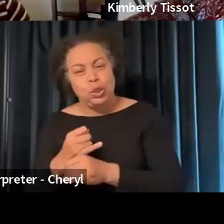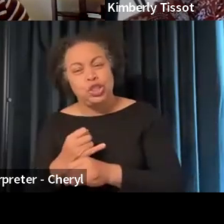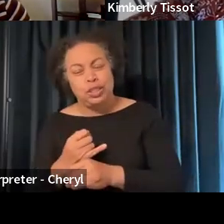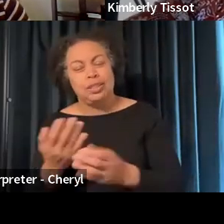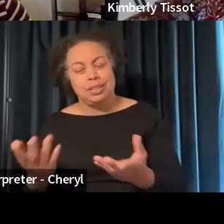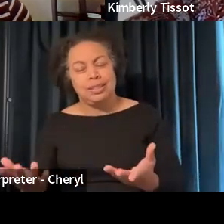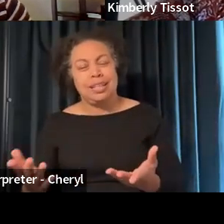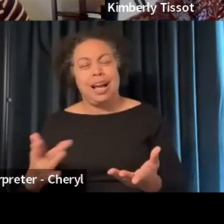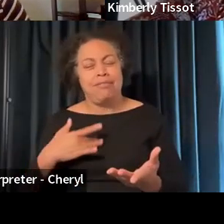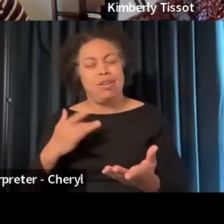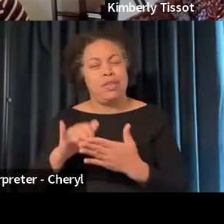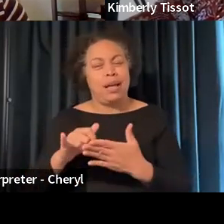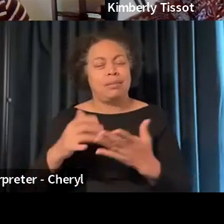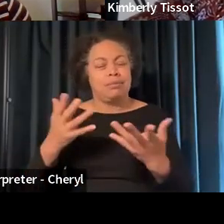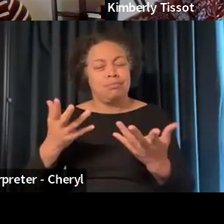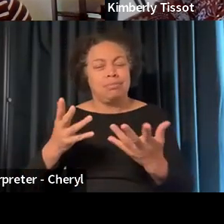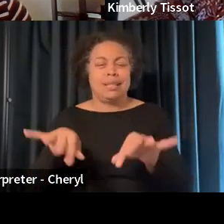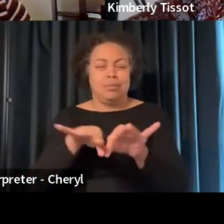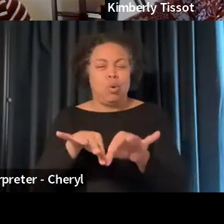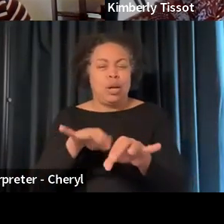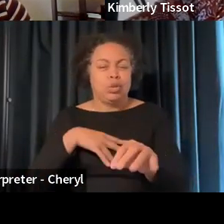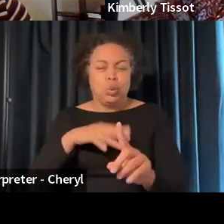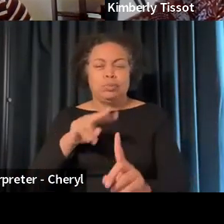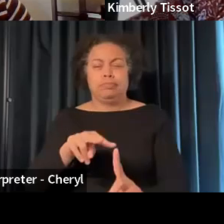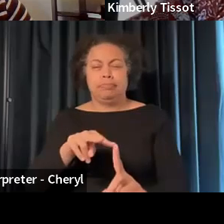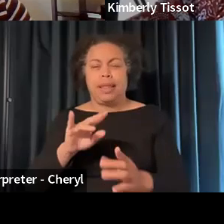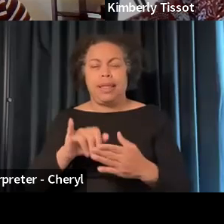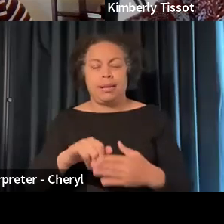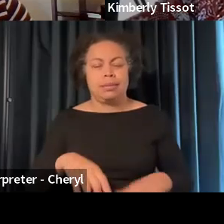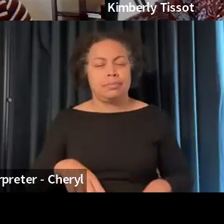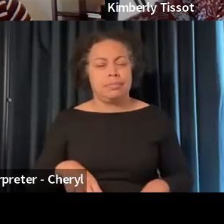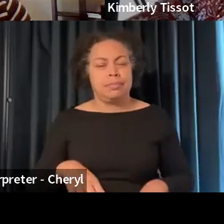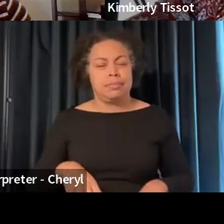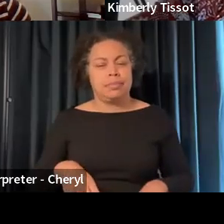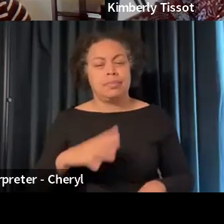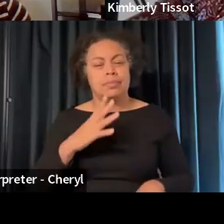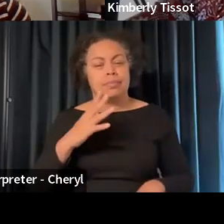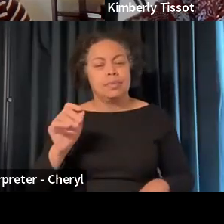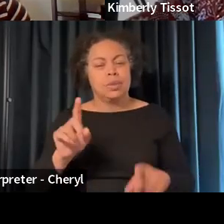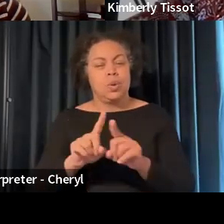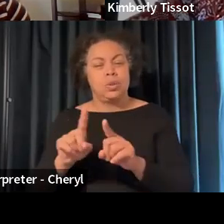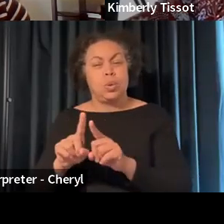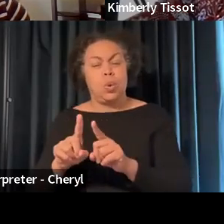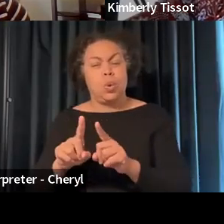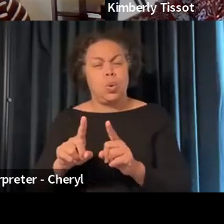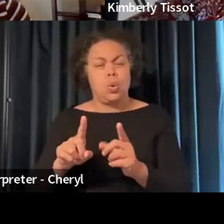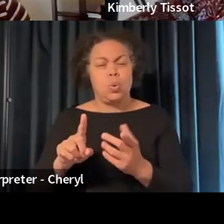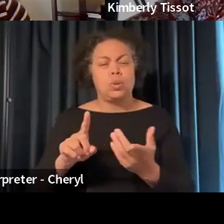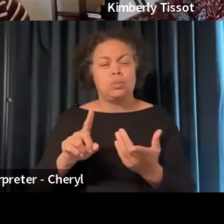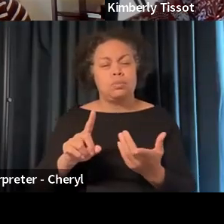like a good bit of focus may be going to that. And I think also kind of changing